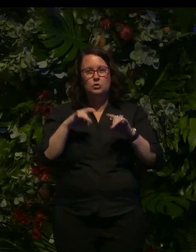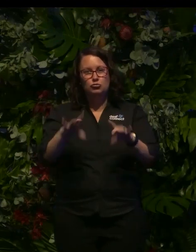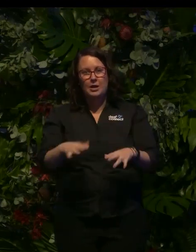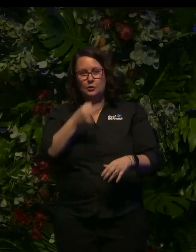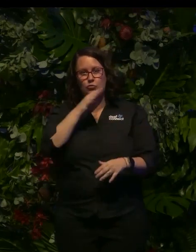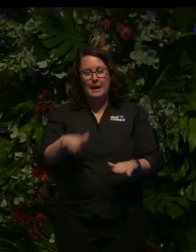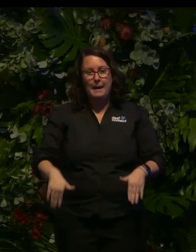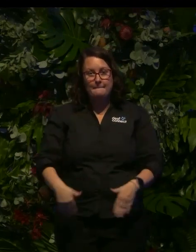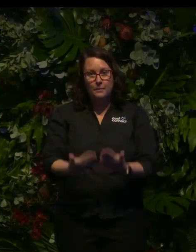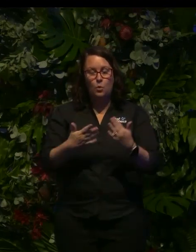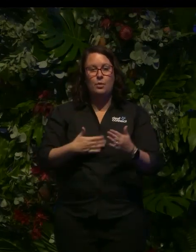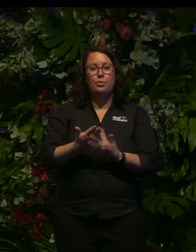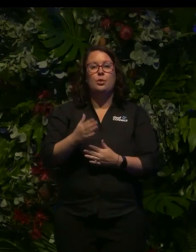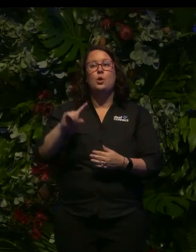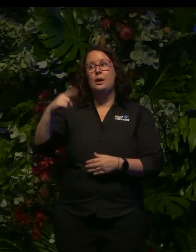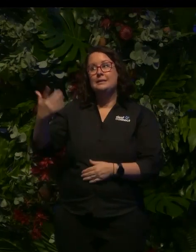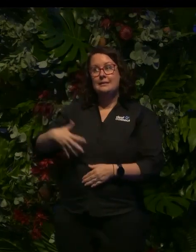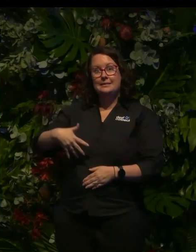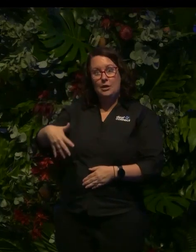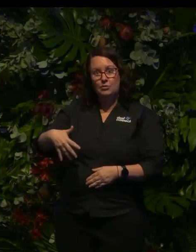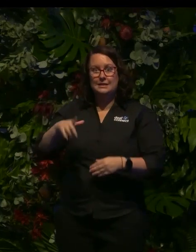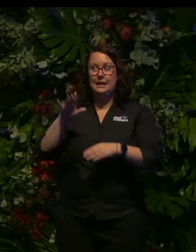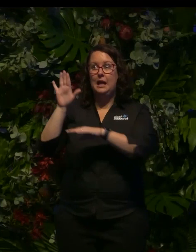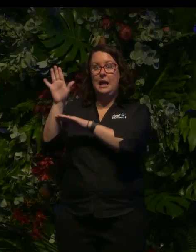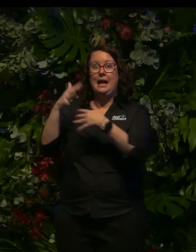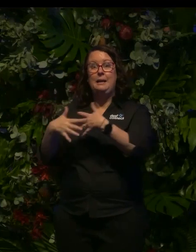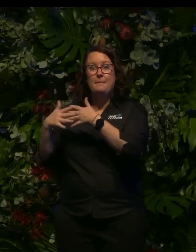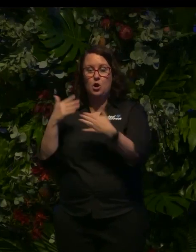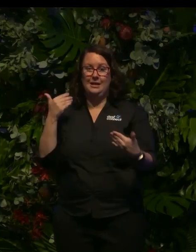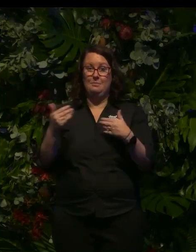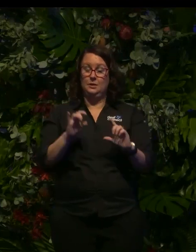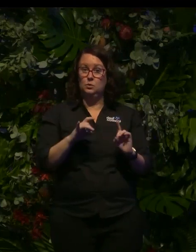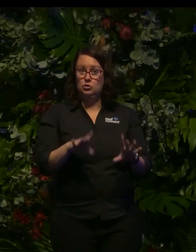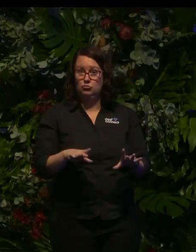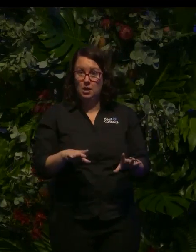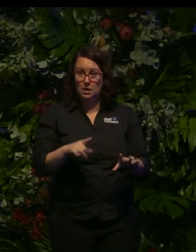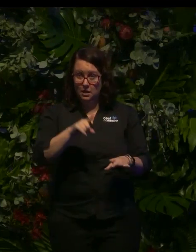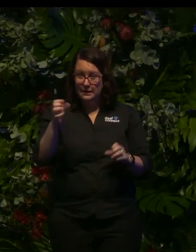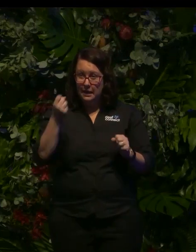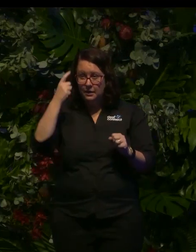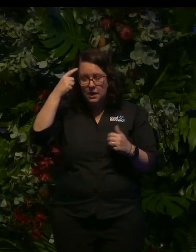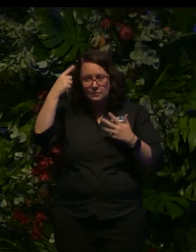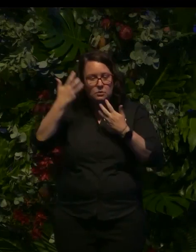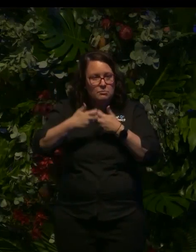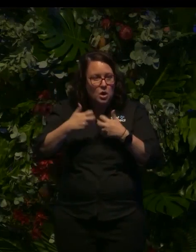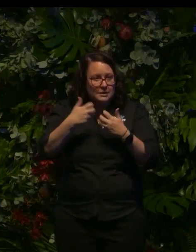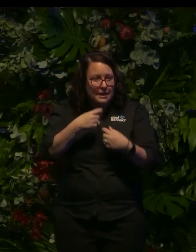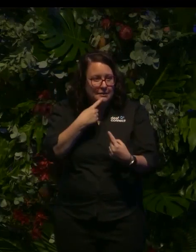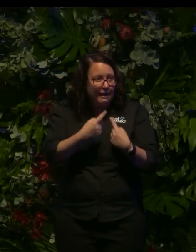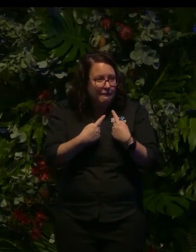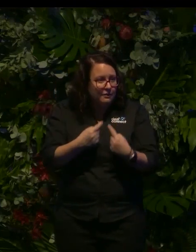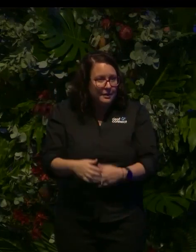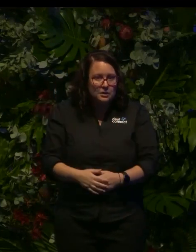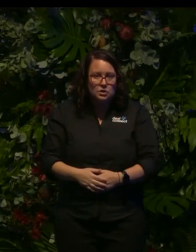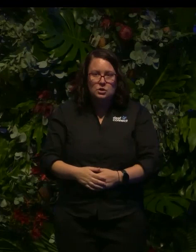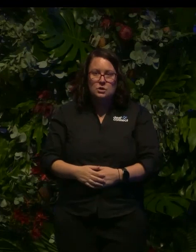born via surrogacy in the United States than via surrogacy in Australia. Just let that sink in for a sec. And Australians